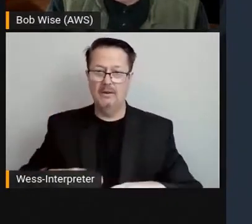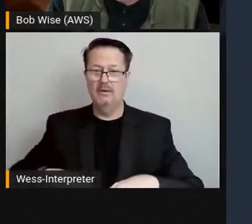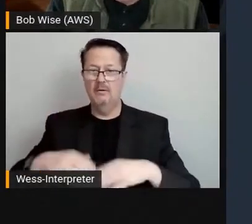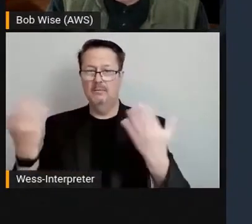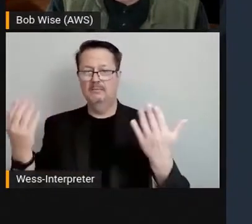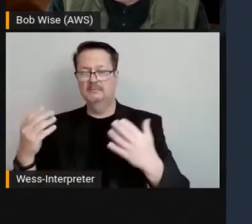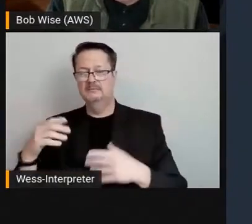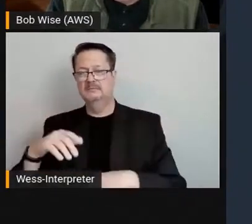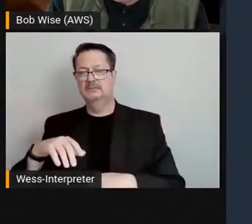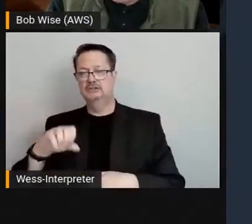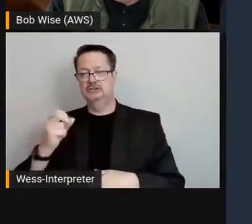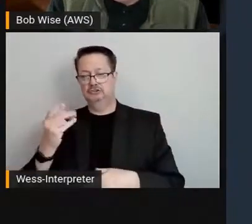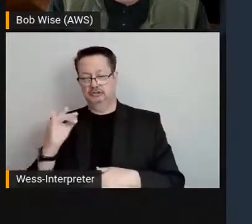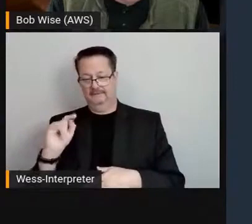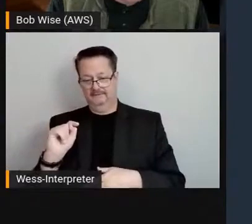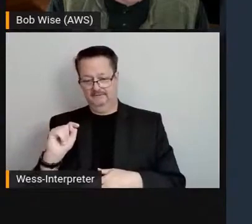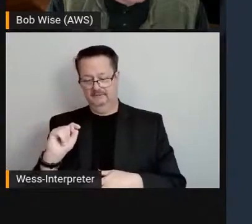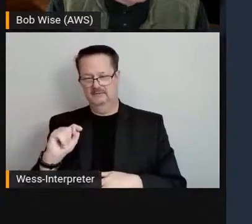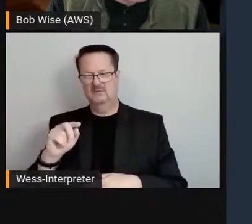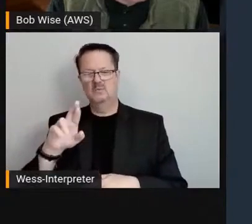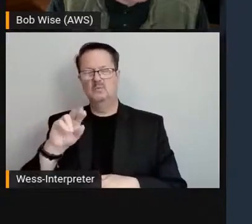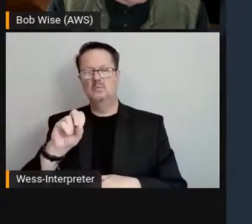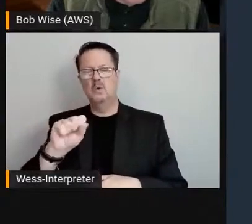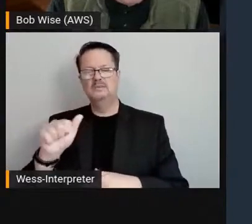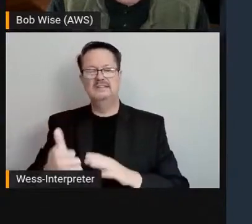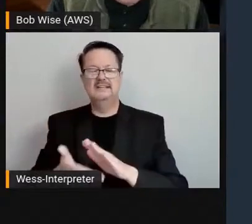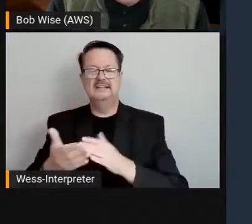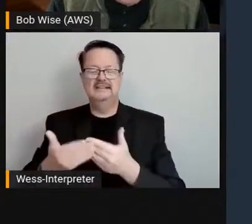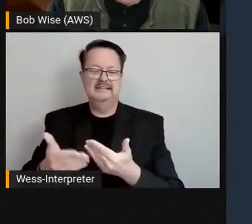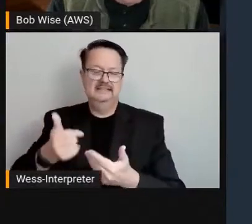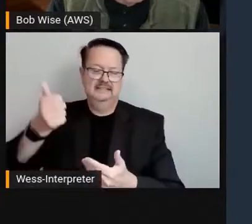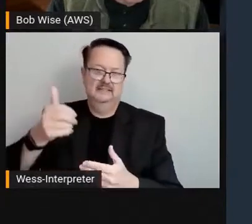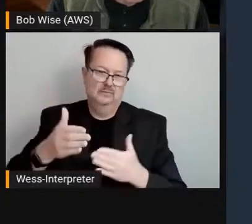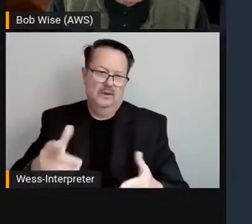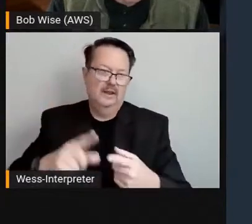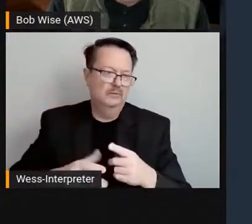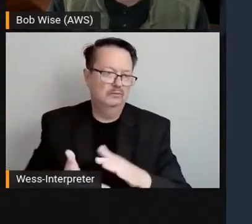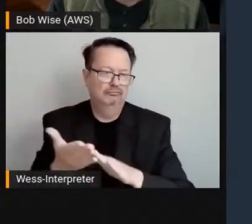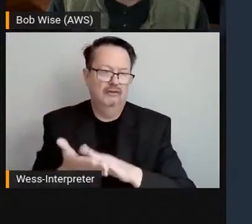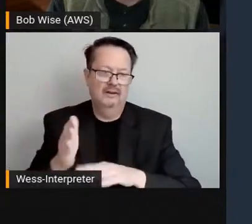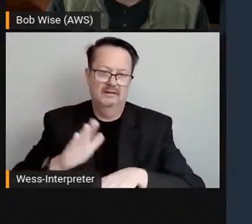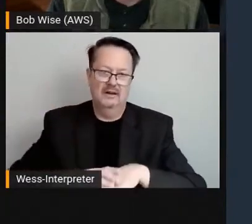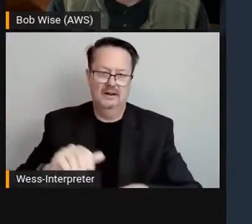elsewhere, Rosa is the easiest way to run those workloads on AWS.